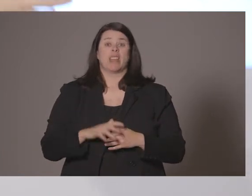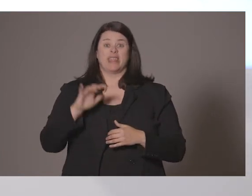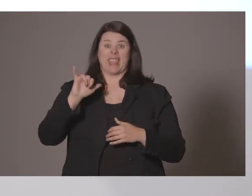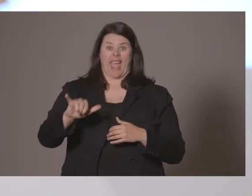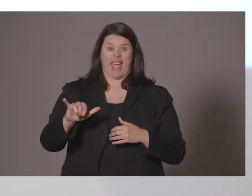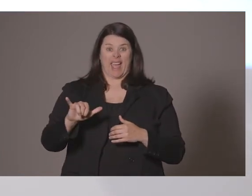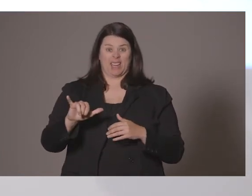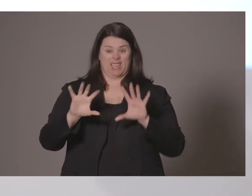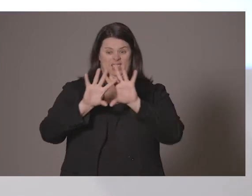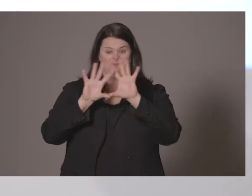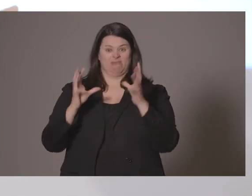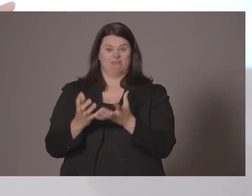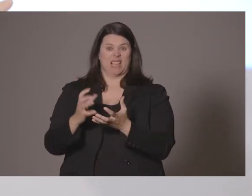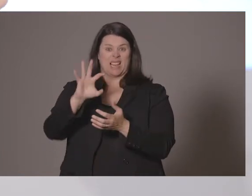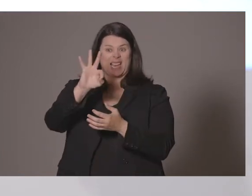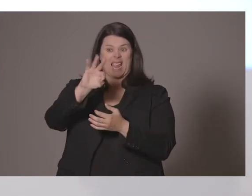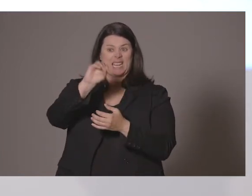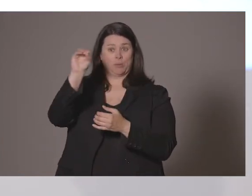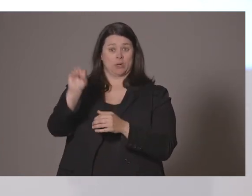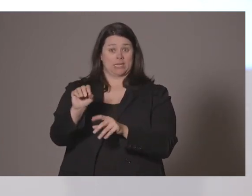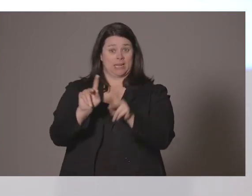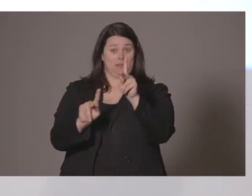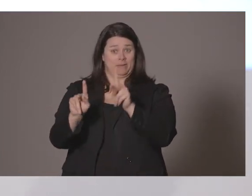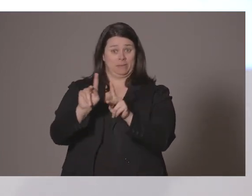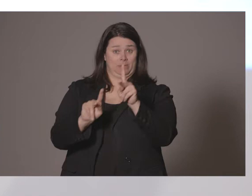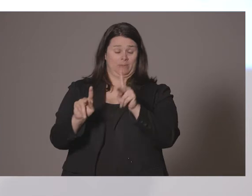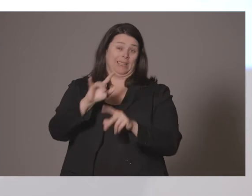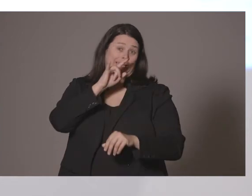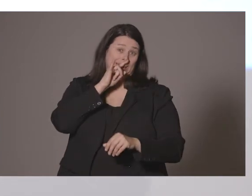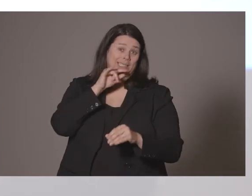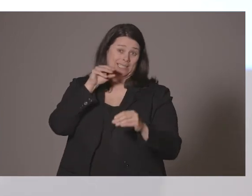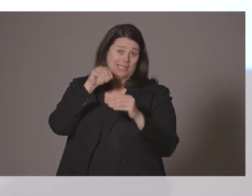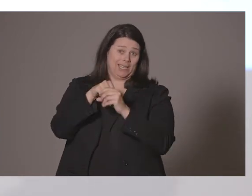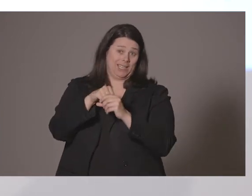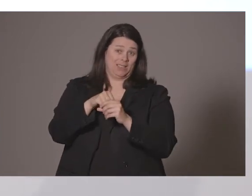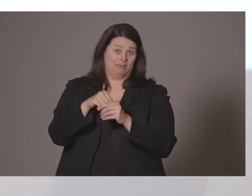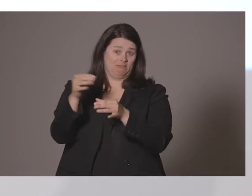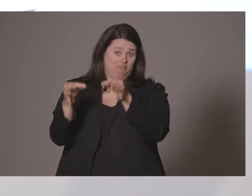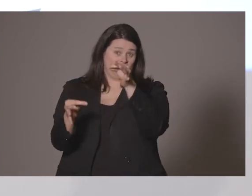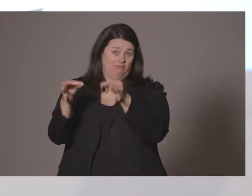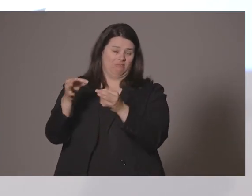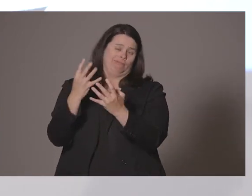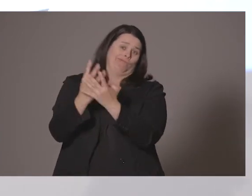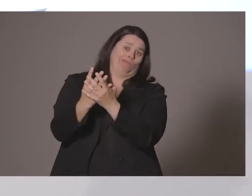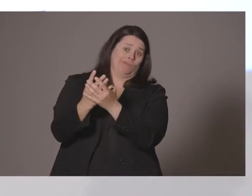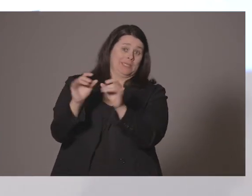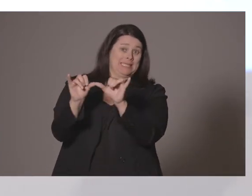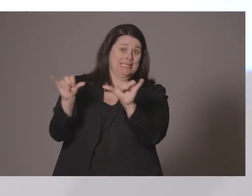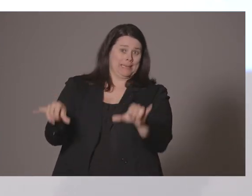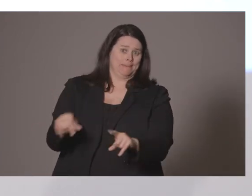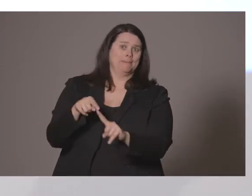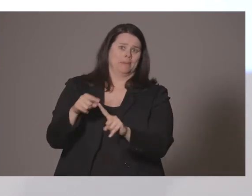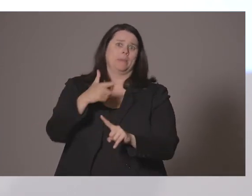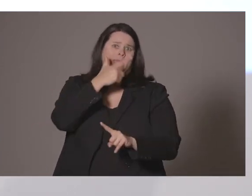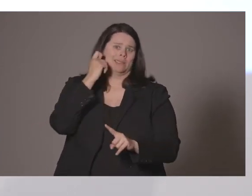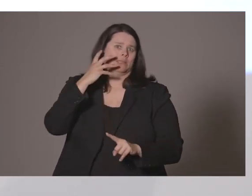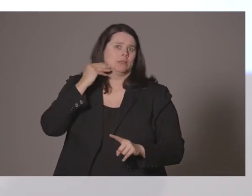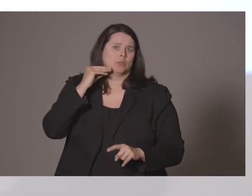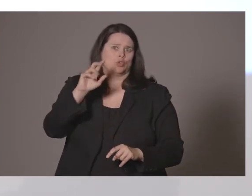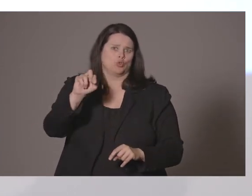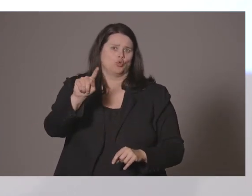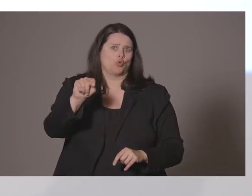corrections, 90% of people seeking behavioral health. And here's another statistic from